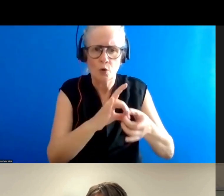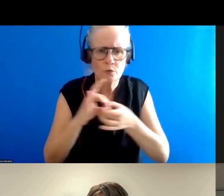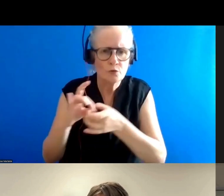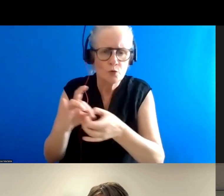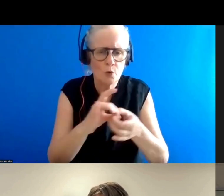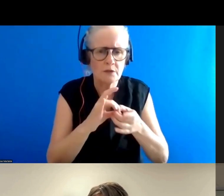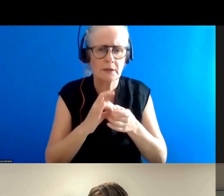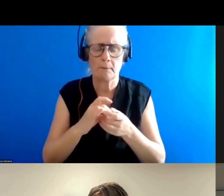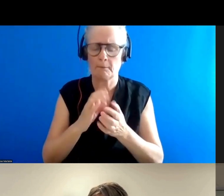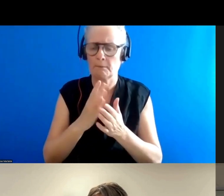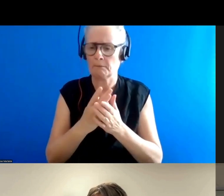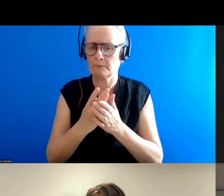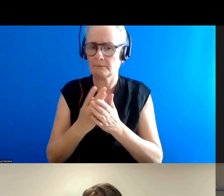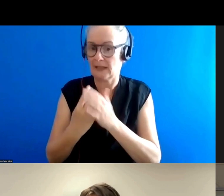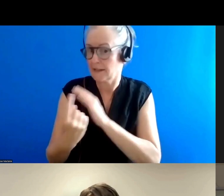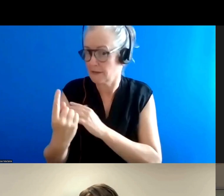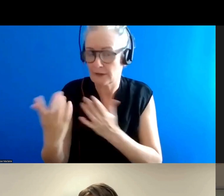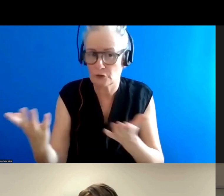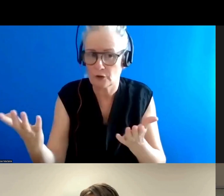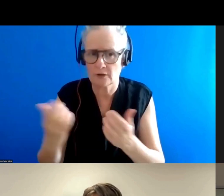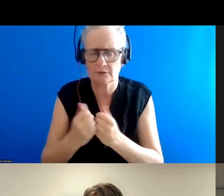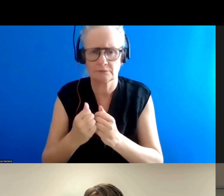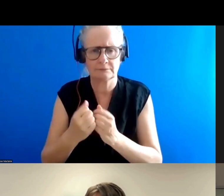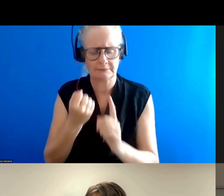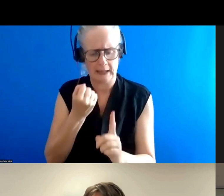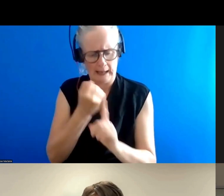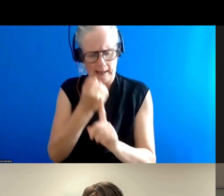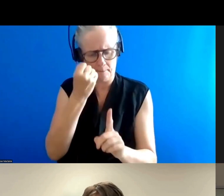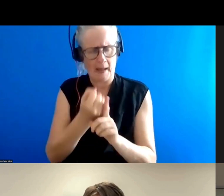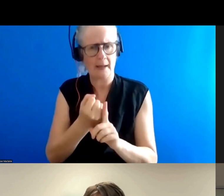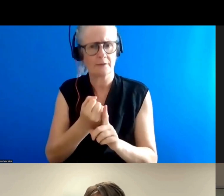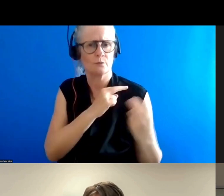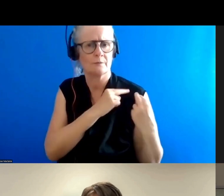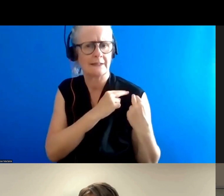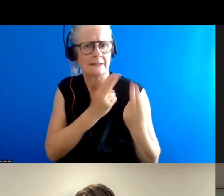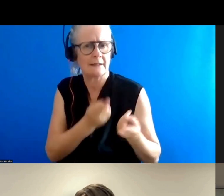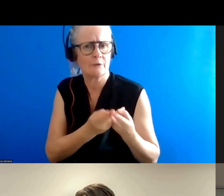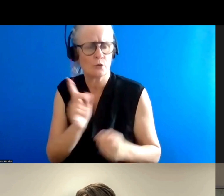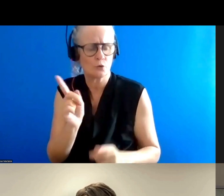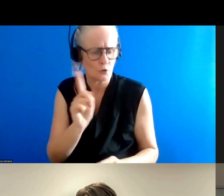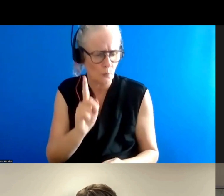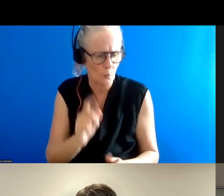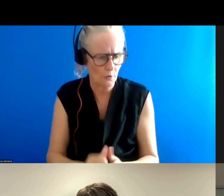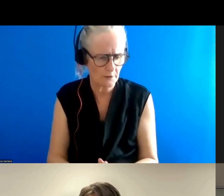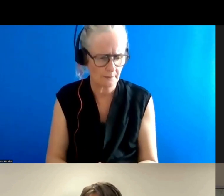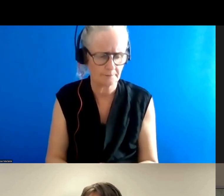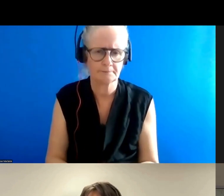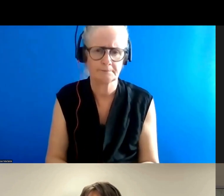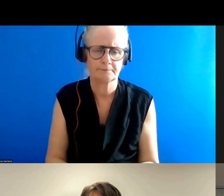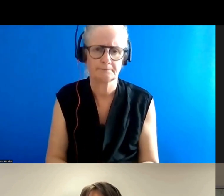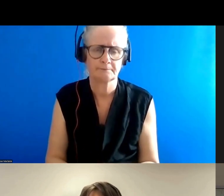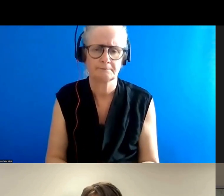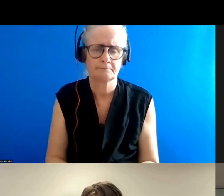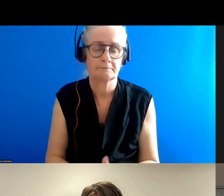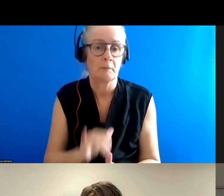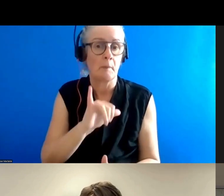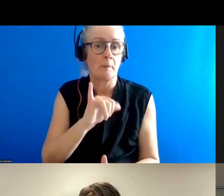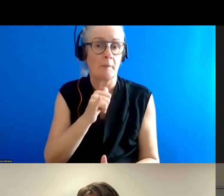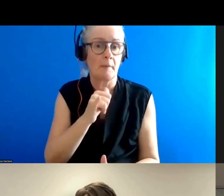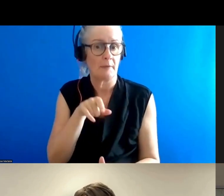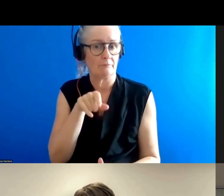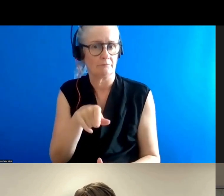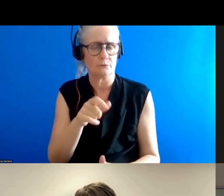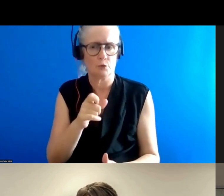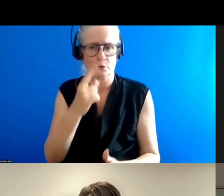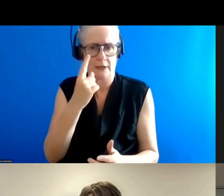individual, and have the opportunity to maybe formulate some questions which you can then relay back at about 3:20